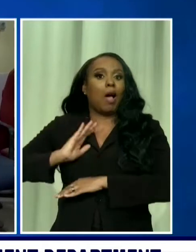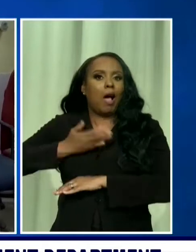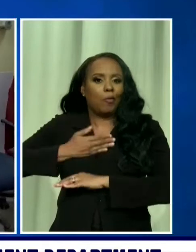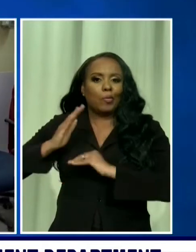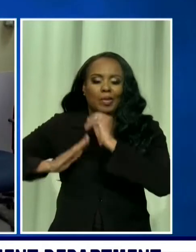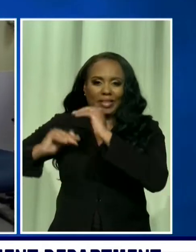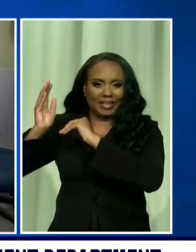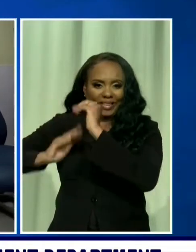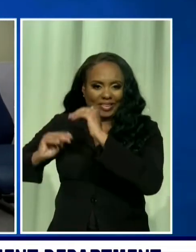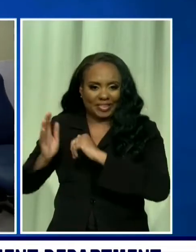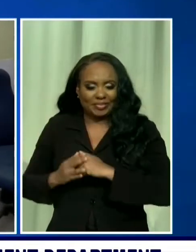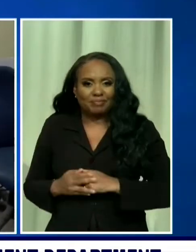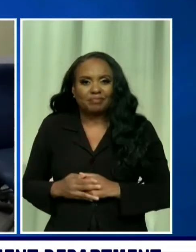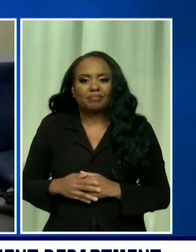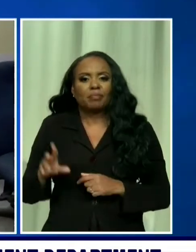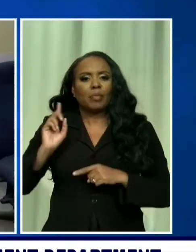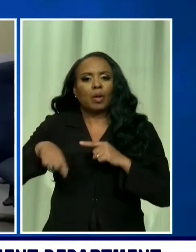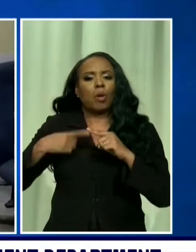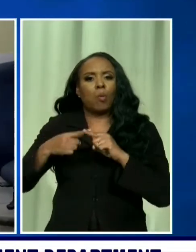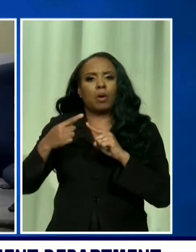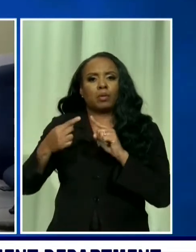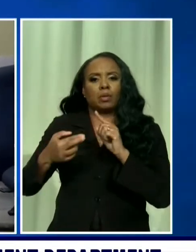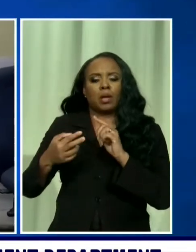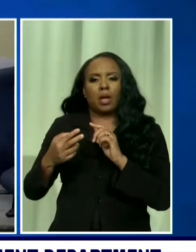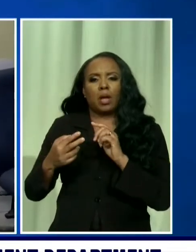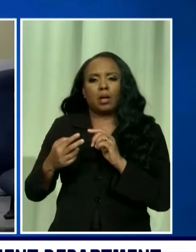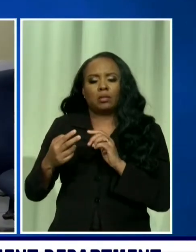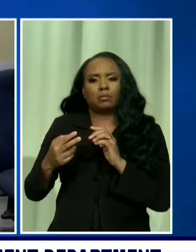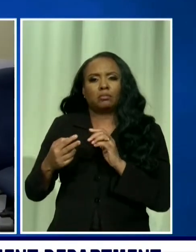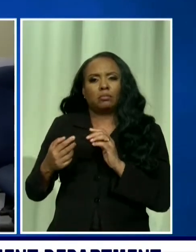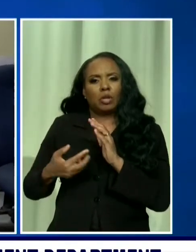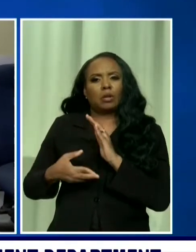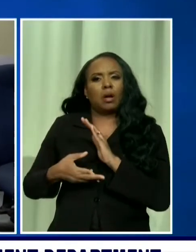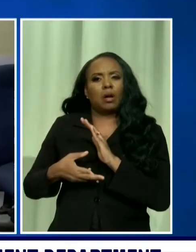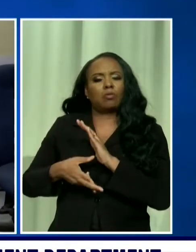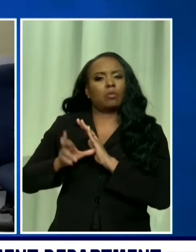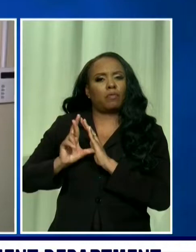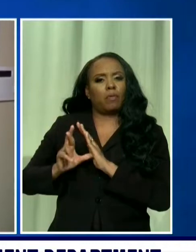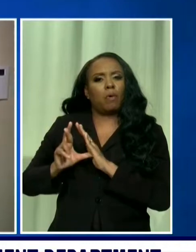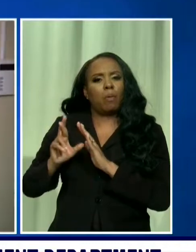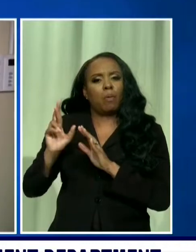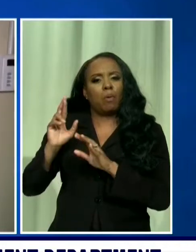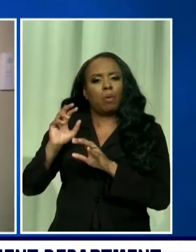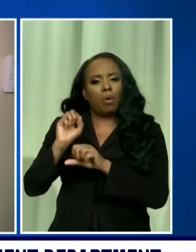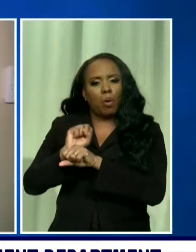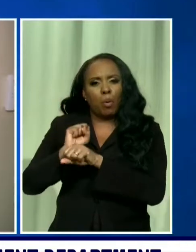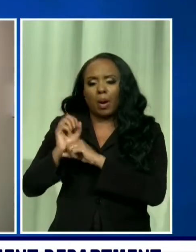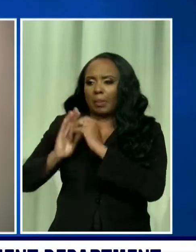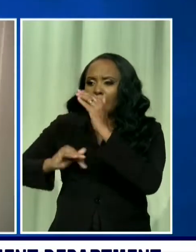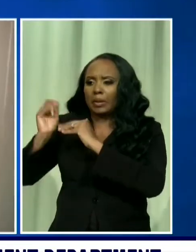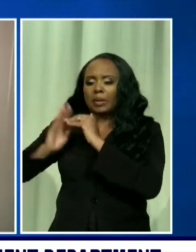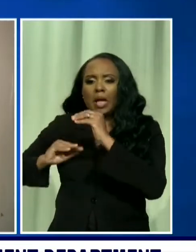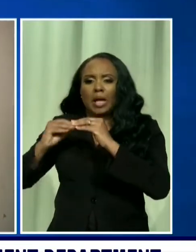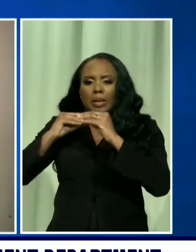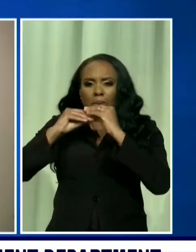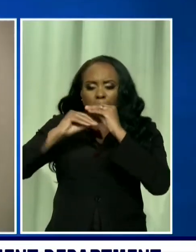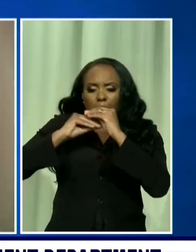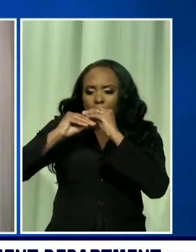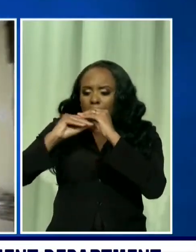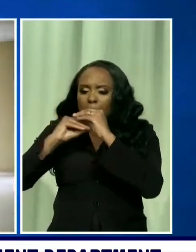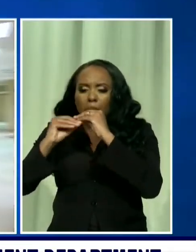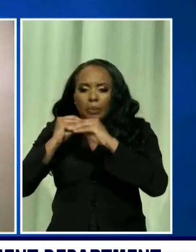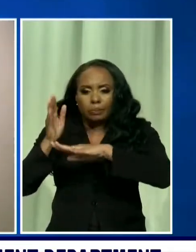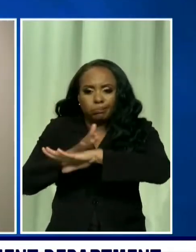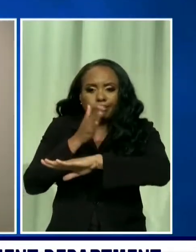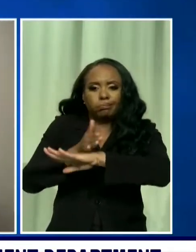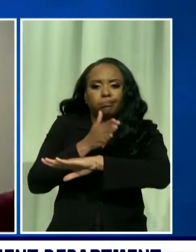In reviewing the work done under the project, Mr. Dugate said repurposing buildings and bringing them back into use is at the core of